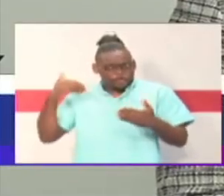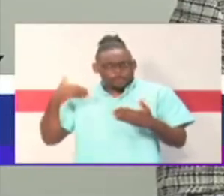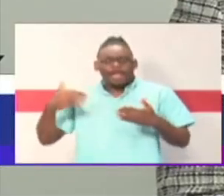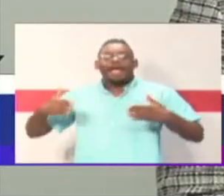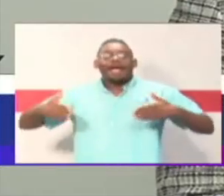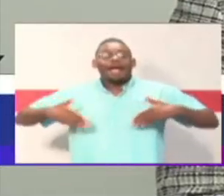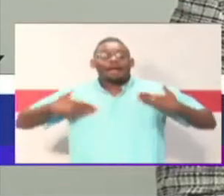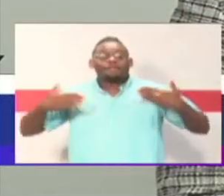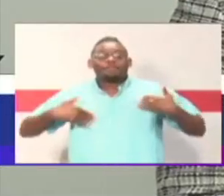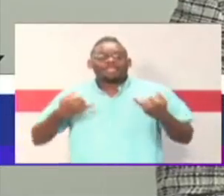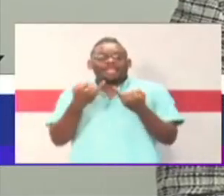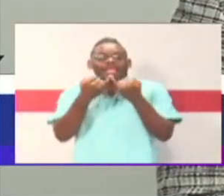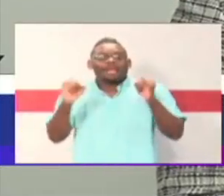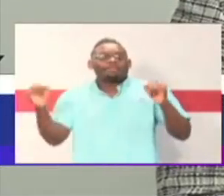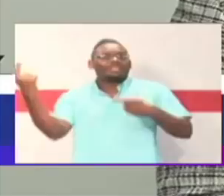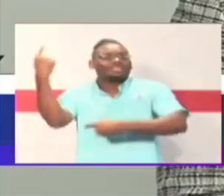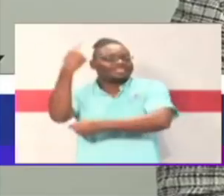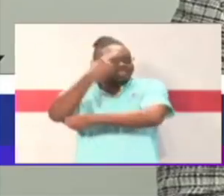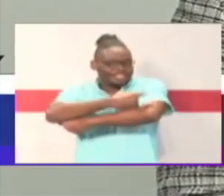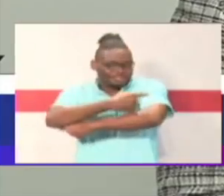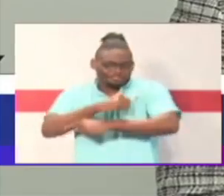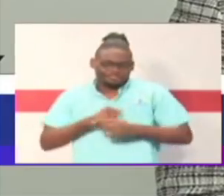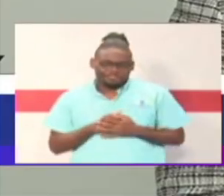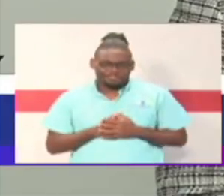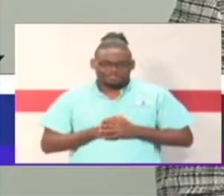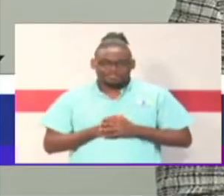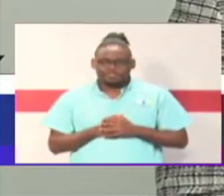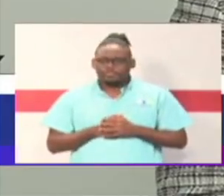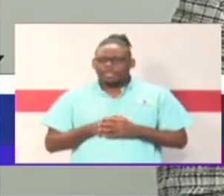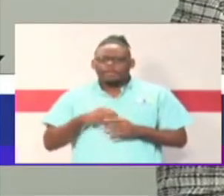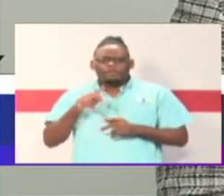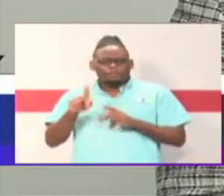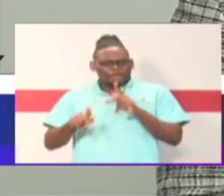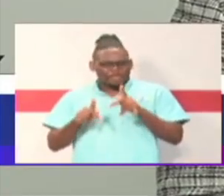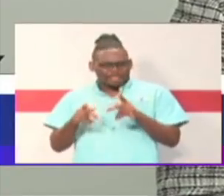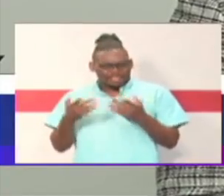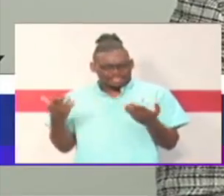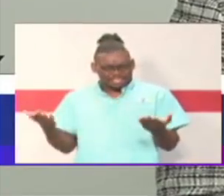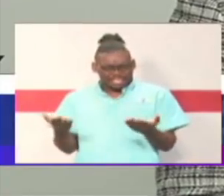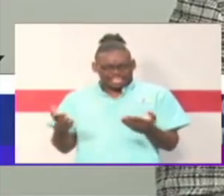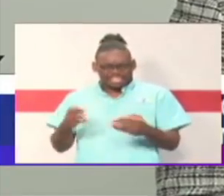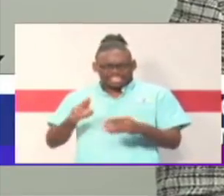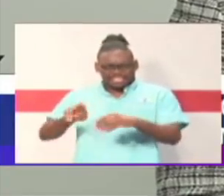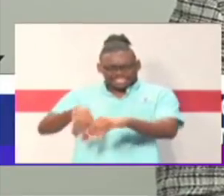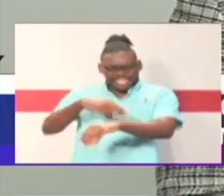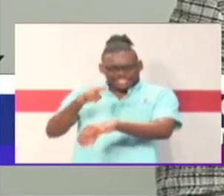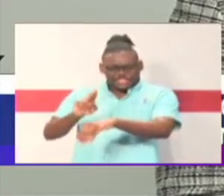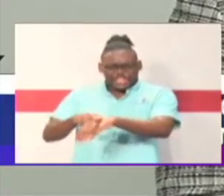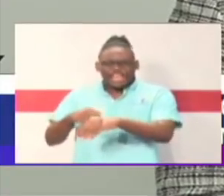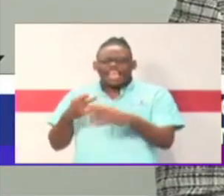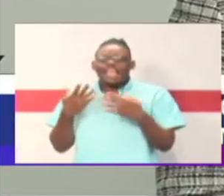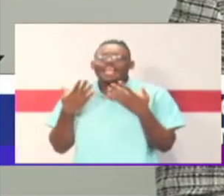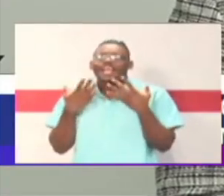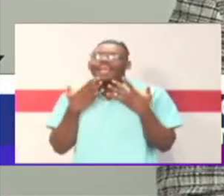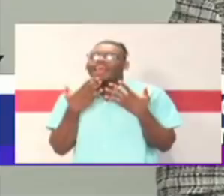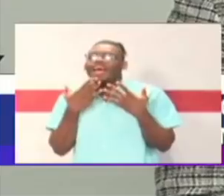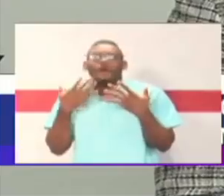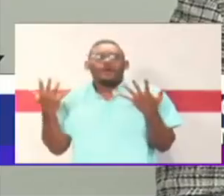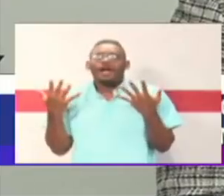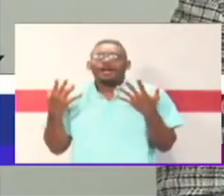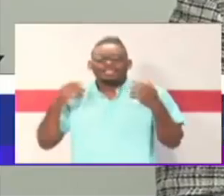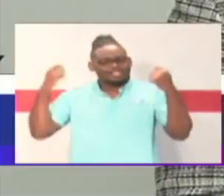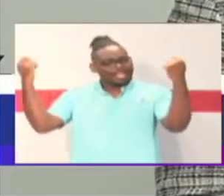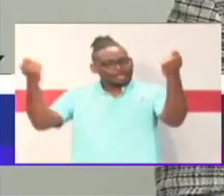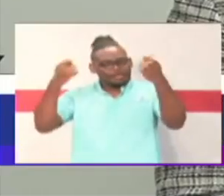all still rocking our national colors because we are celebrating Trinidad and Tobago and encouraging everyone